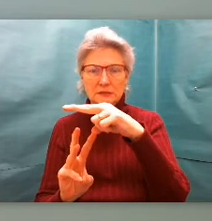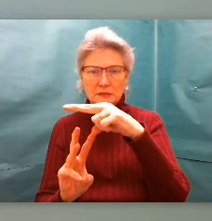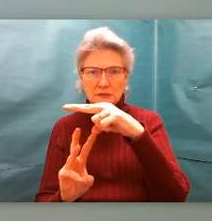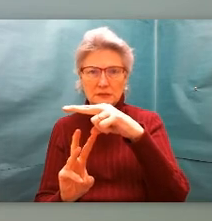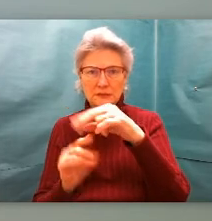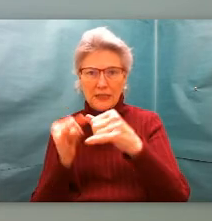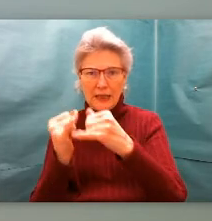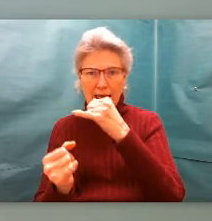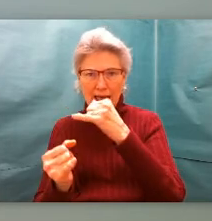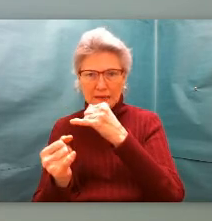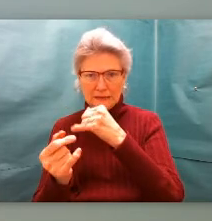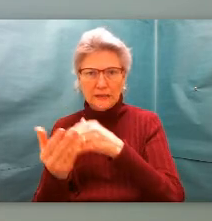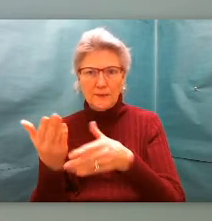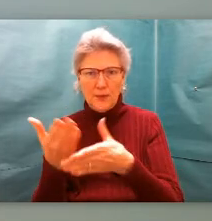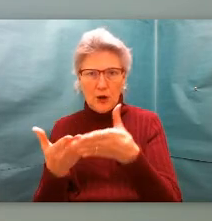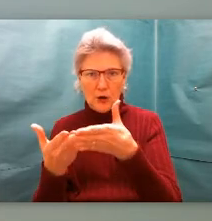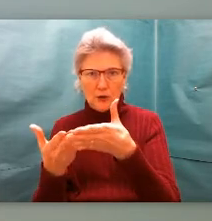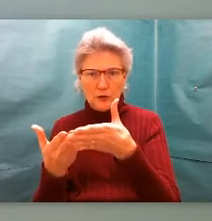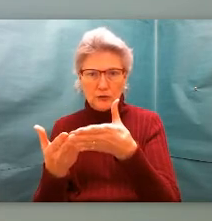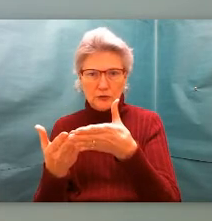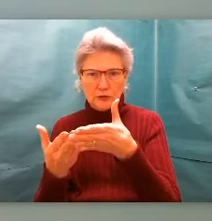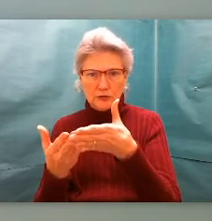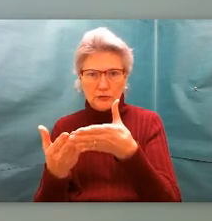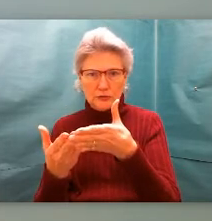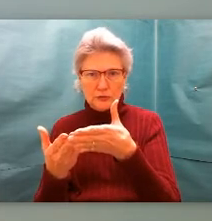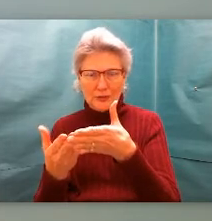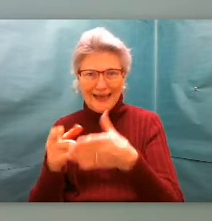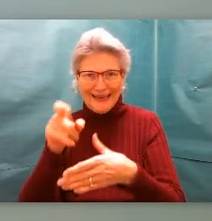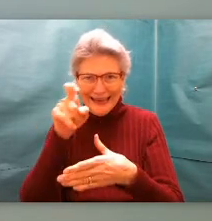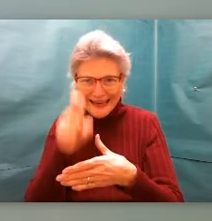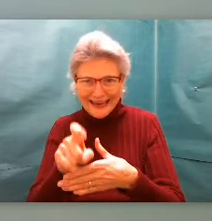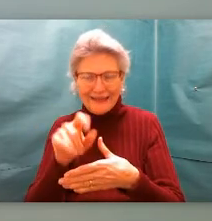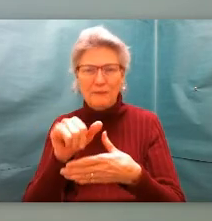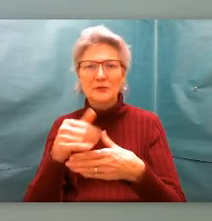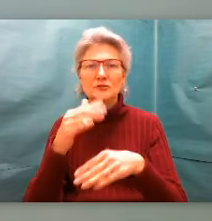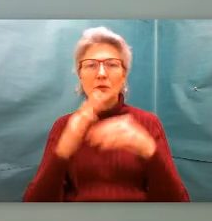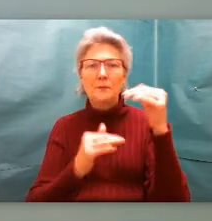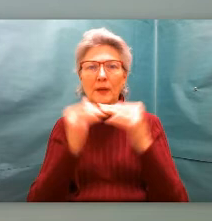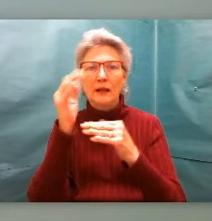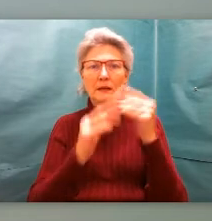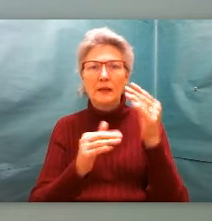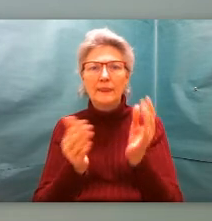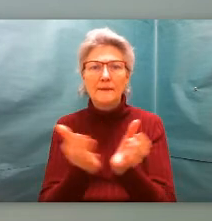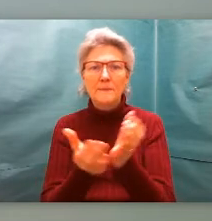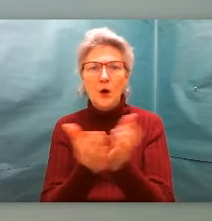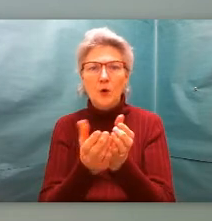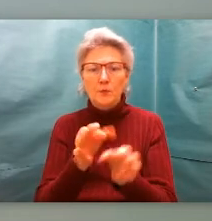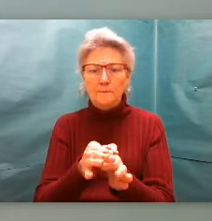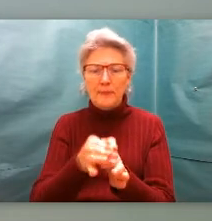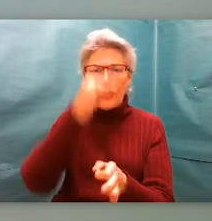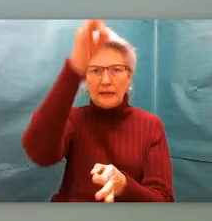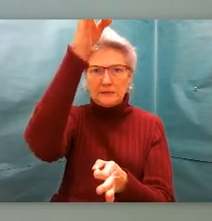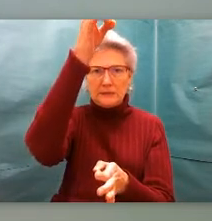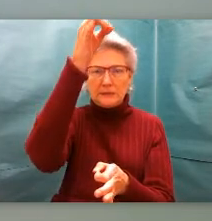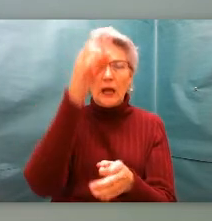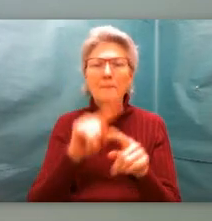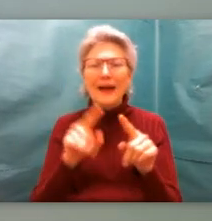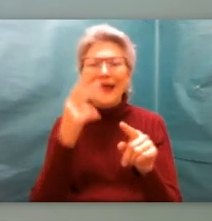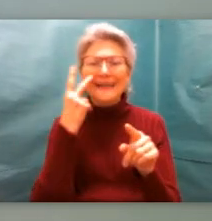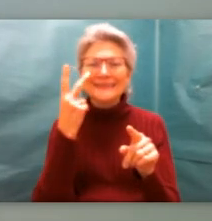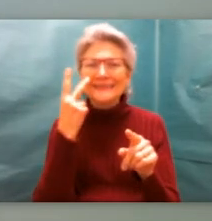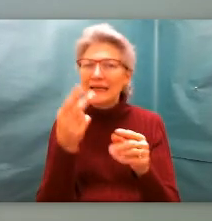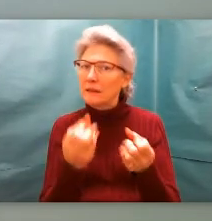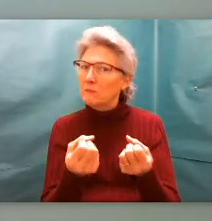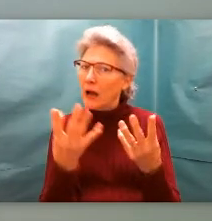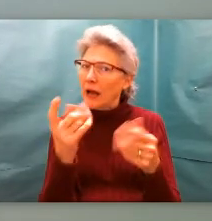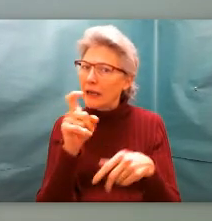this last shaded section of my model for both masts. But I see that the amount